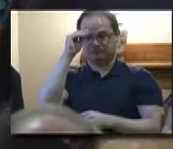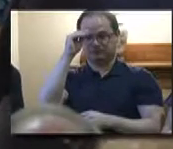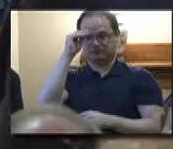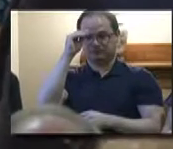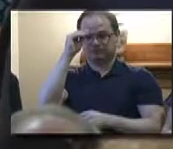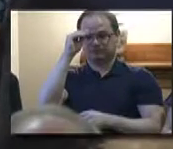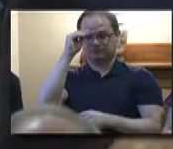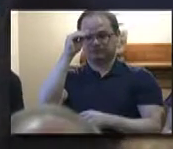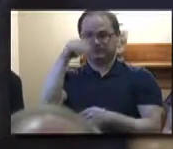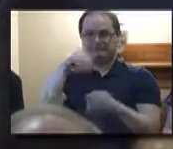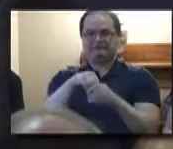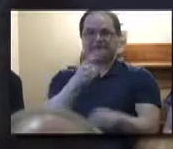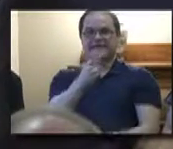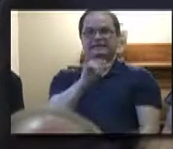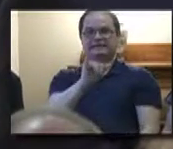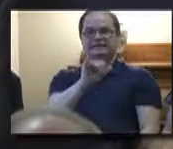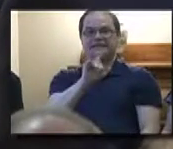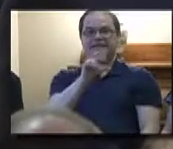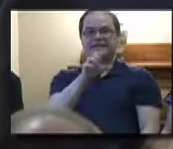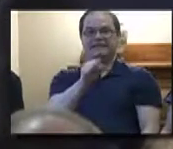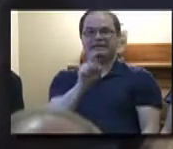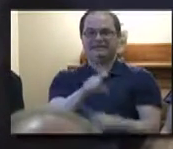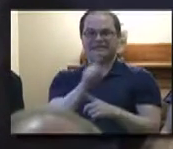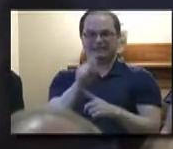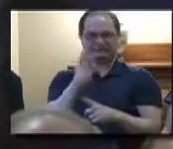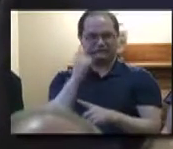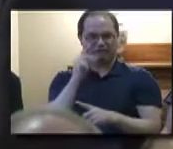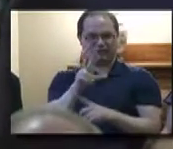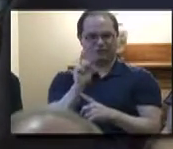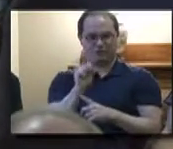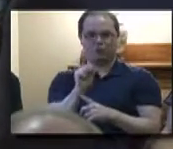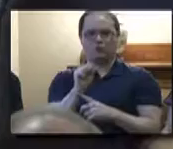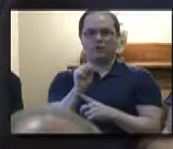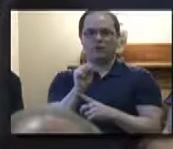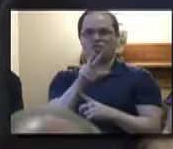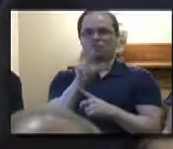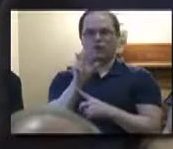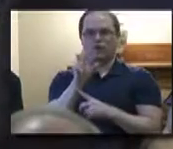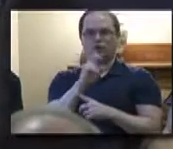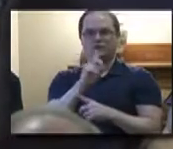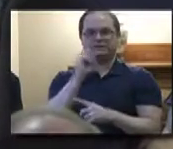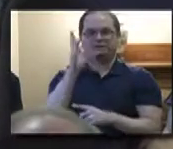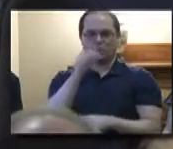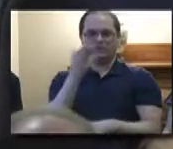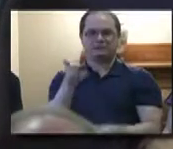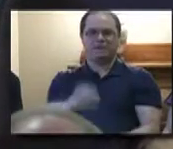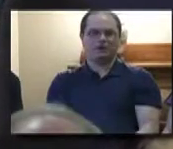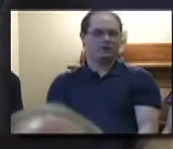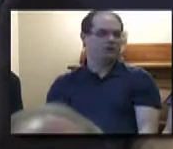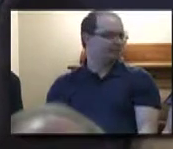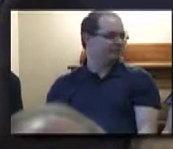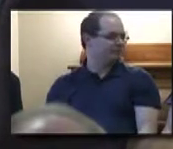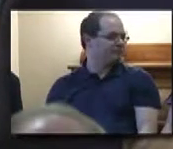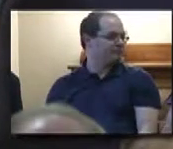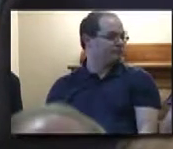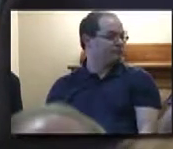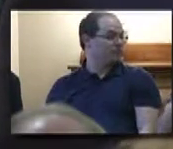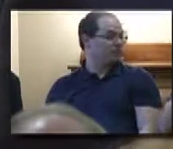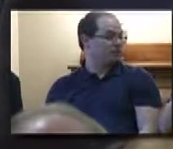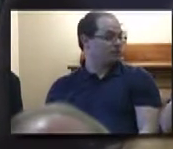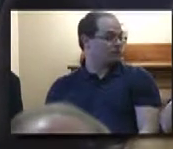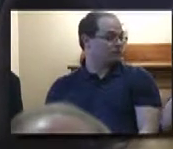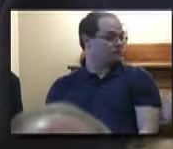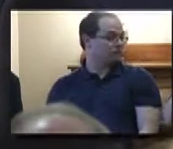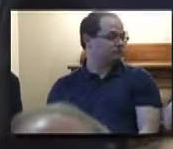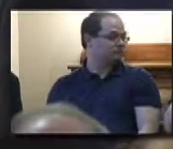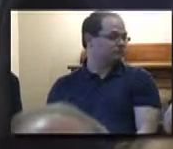in Giddings, Texas. I think there's 300 deaf hearing boys there that are there for, you know, heinous crimes,